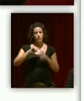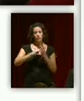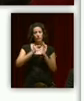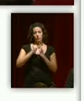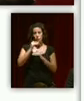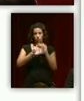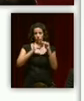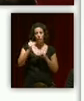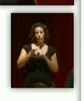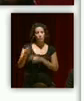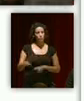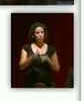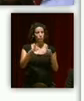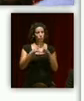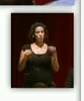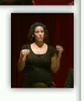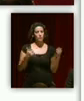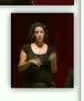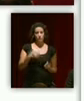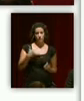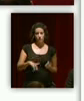He is a